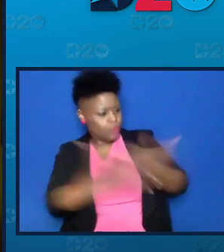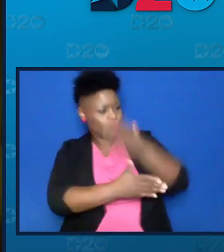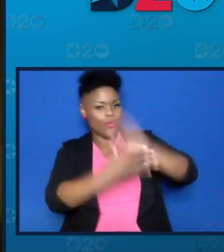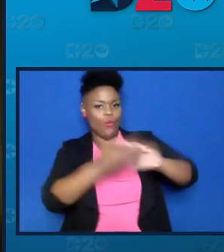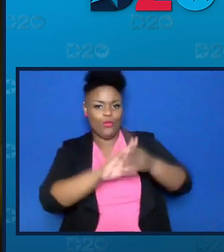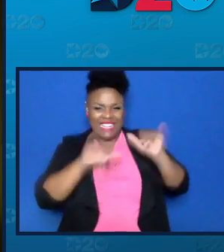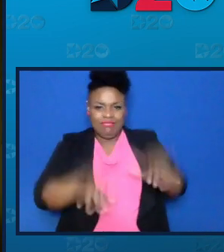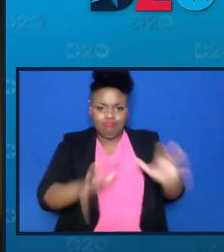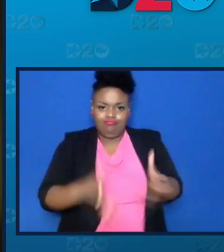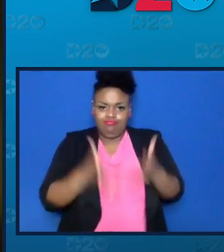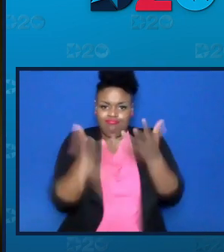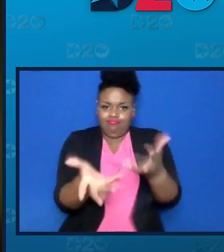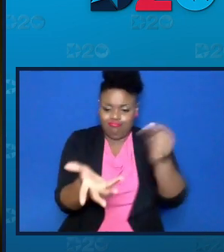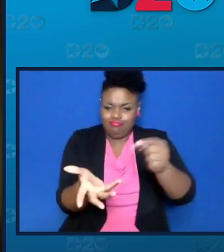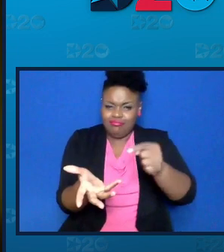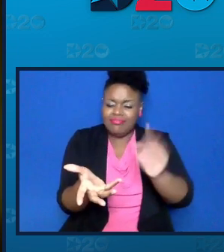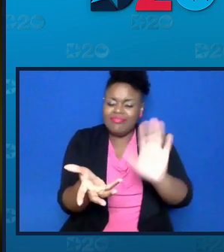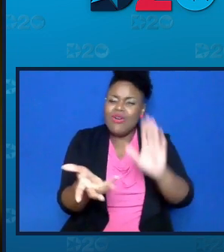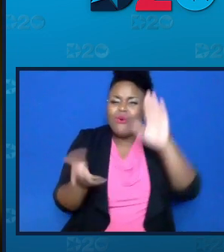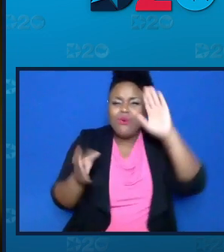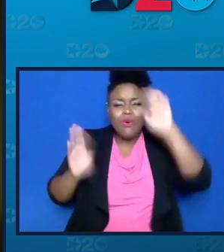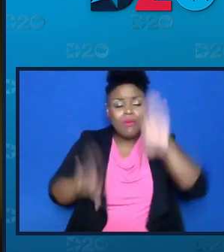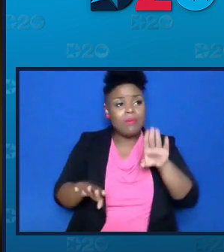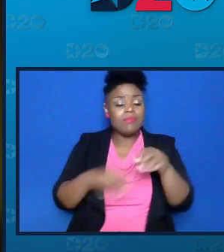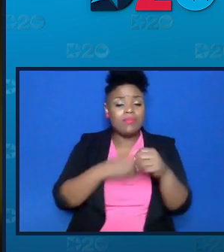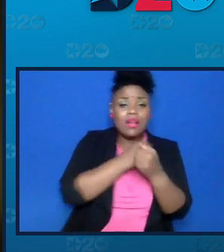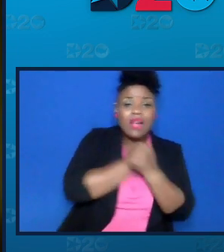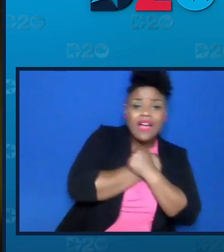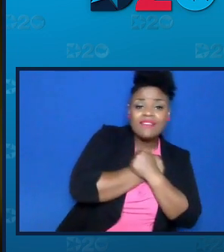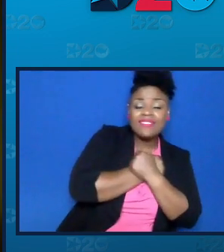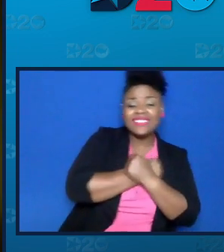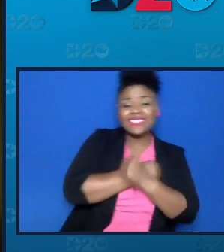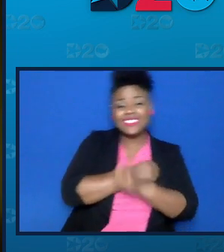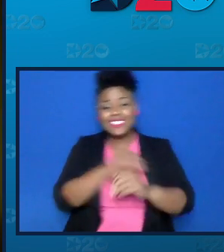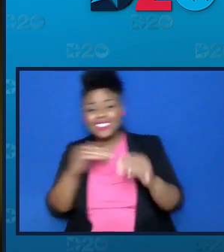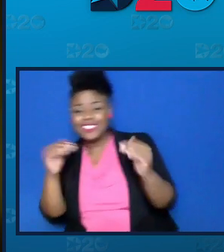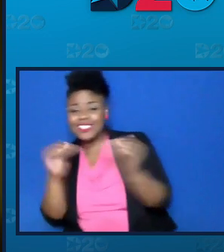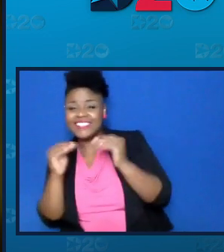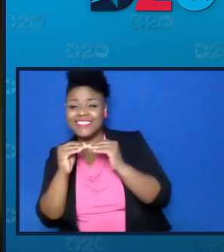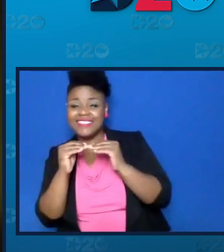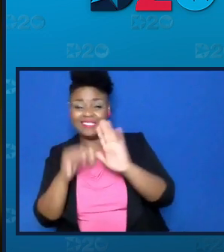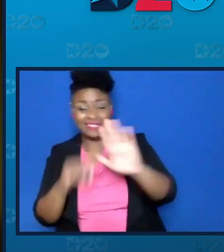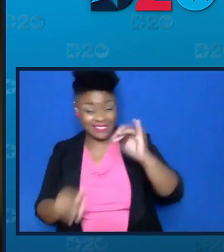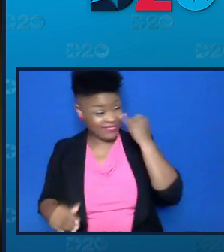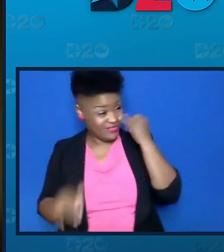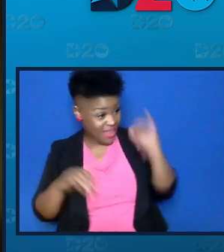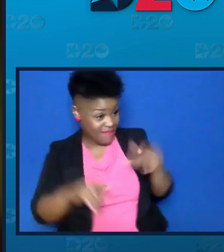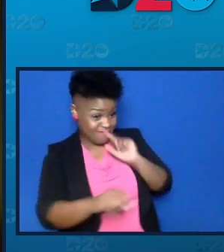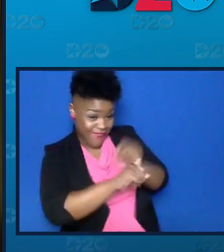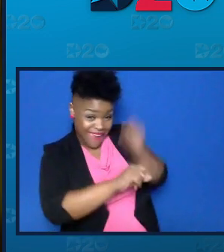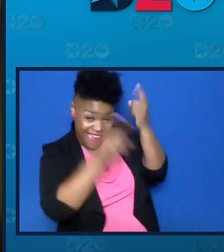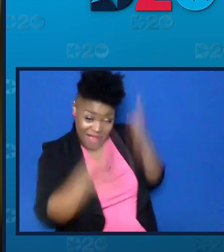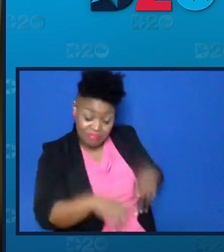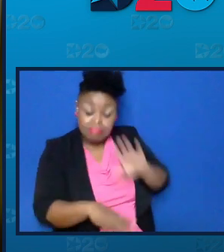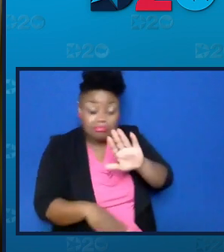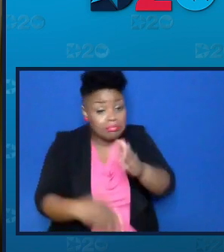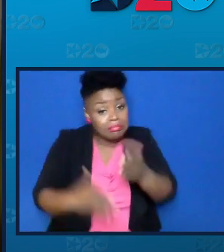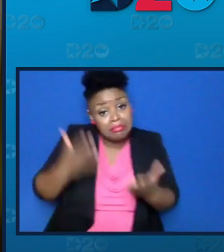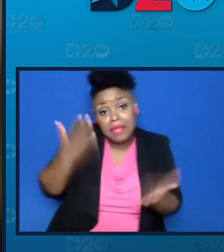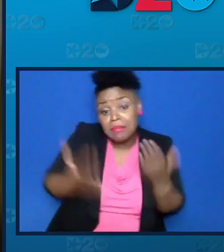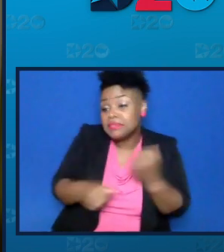of justice. If we do so, we might just save our country and our souls.